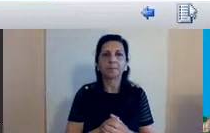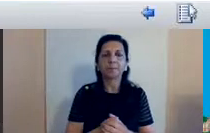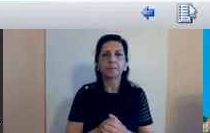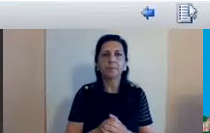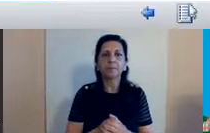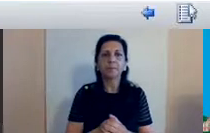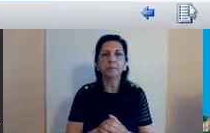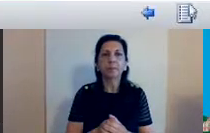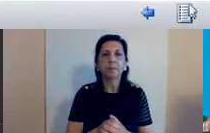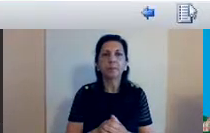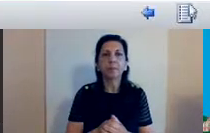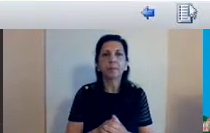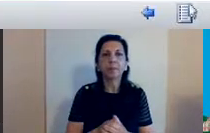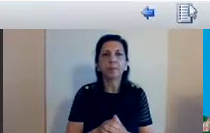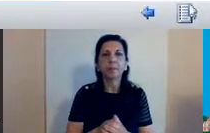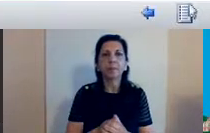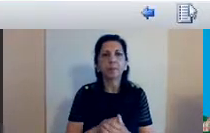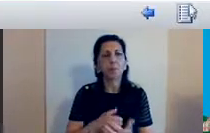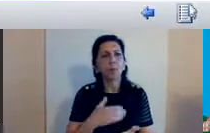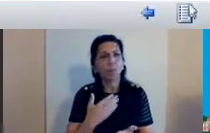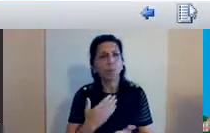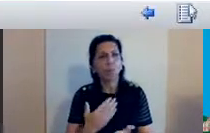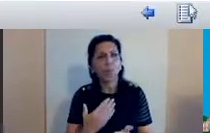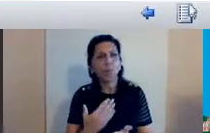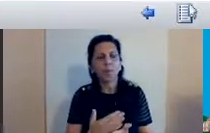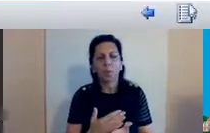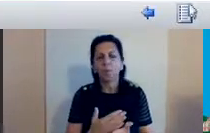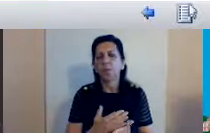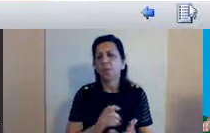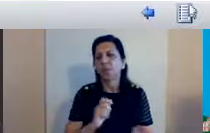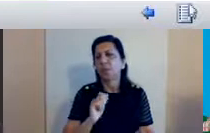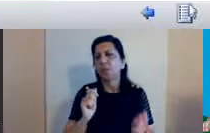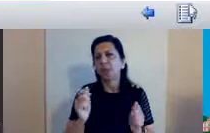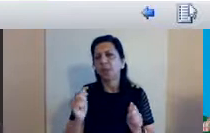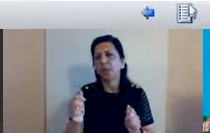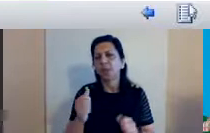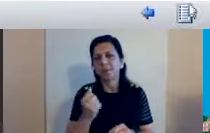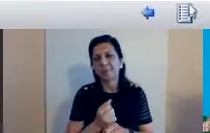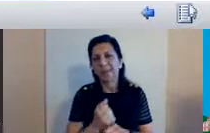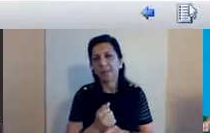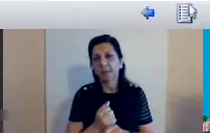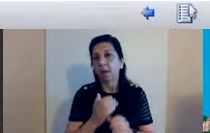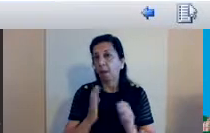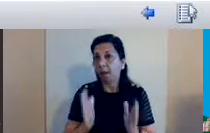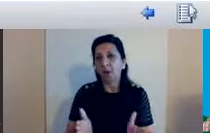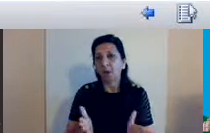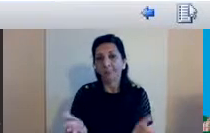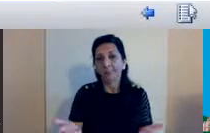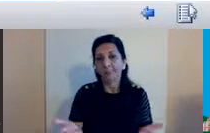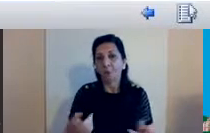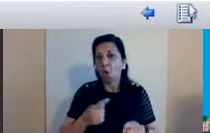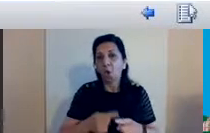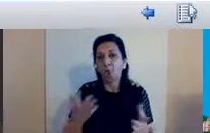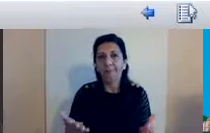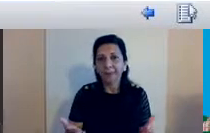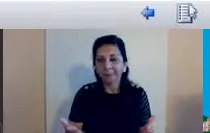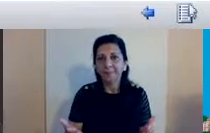And of course, though, many of the changes we've made have had to be made in that urgent way, and in that